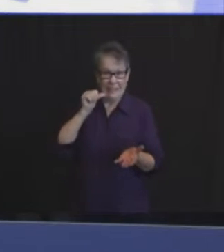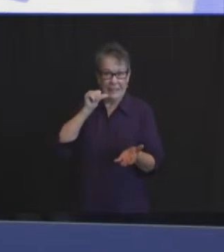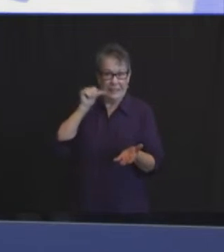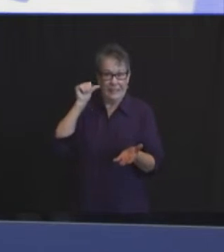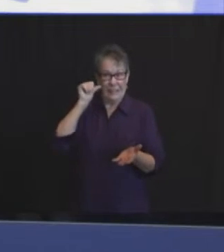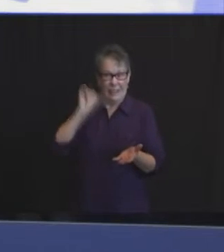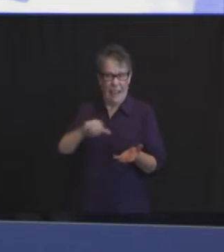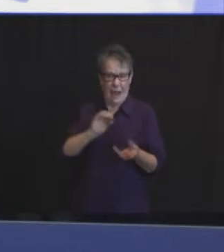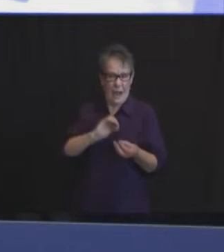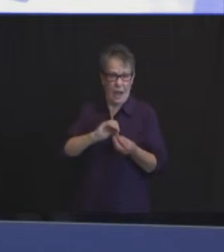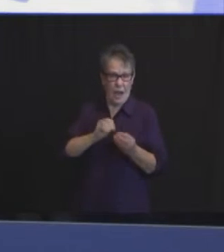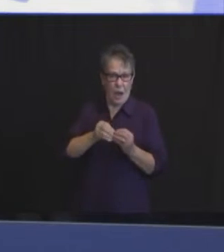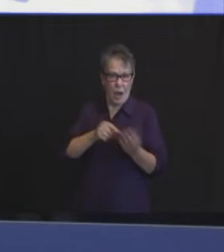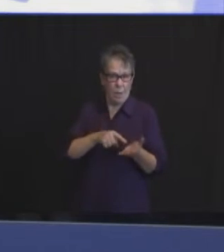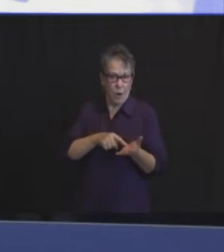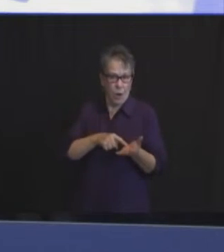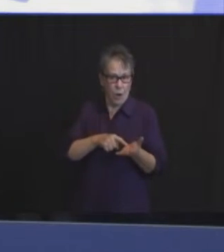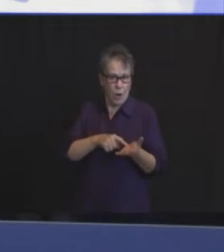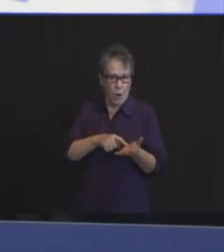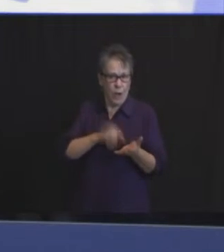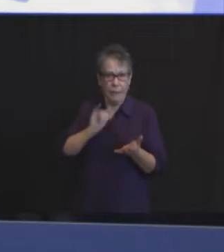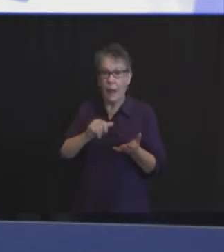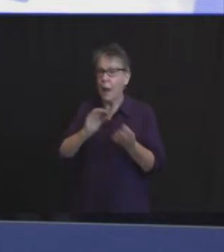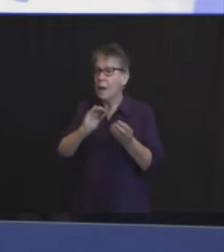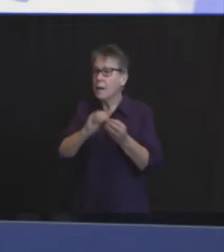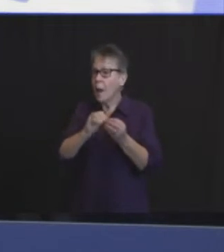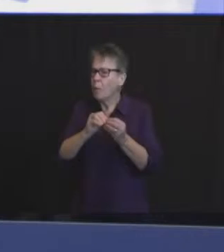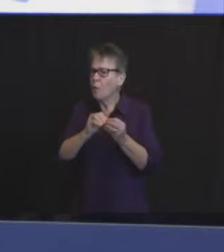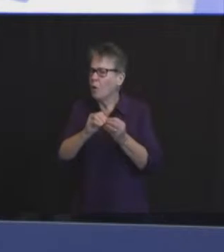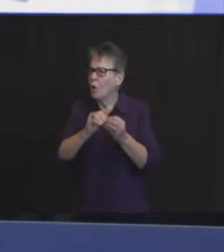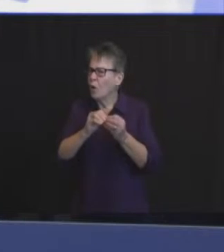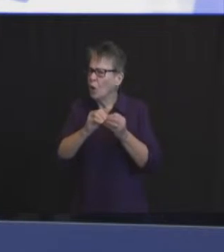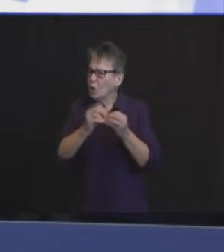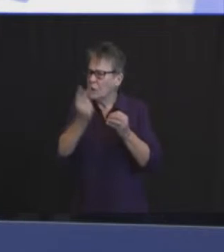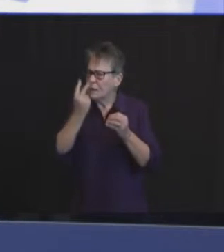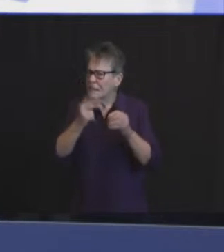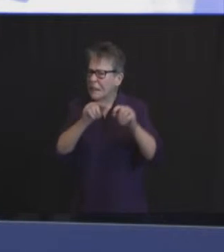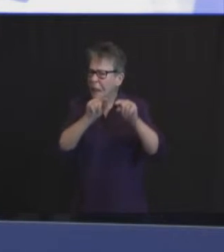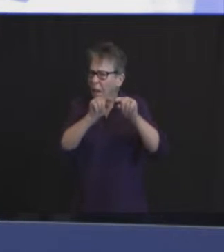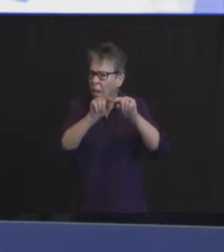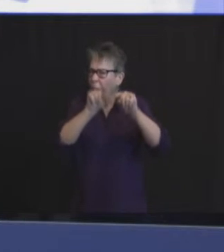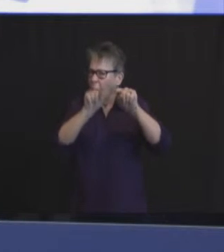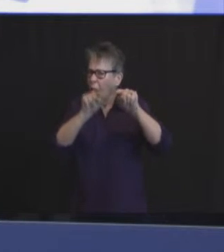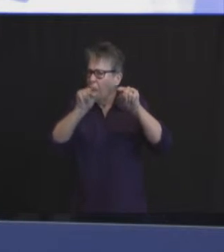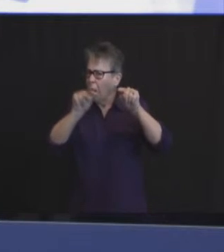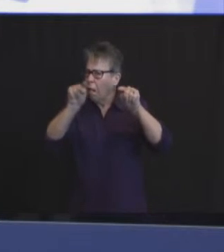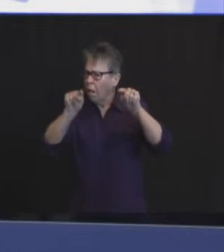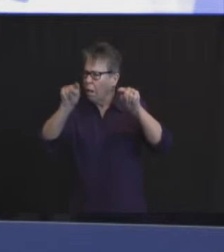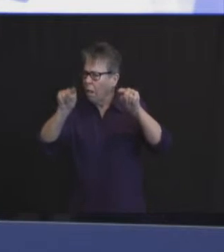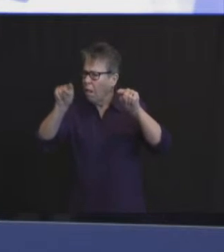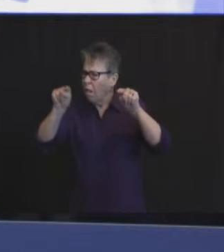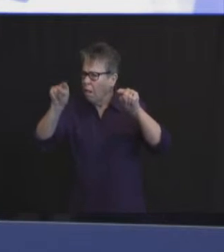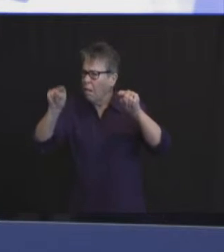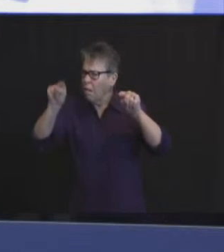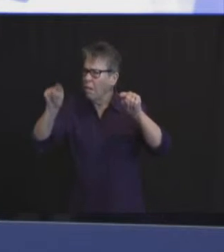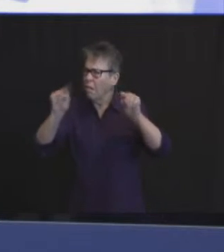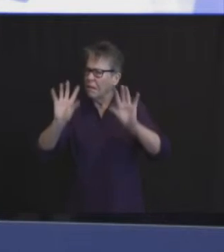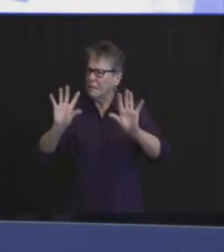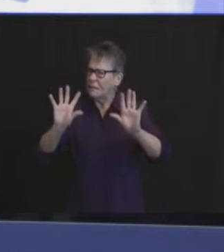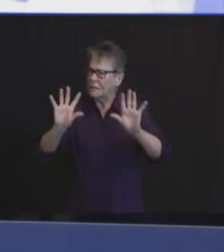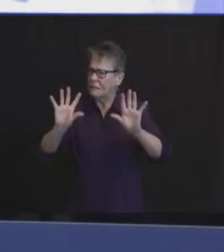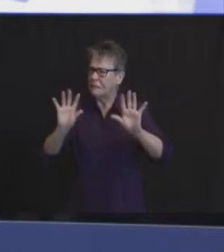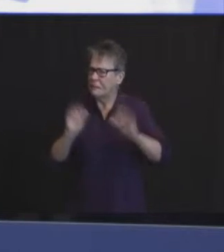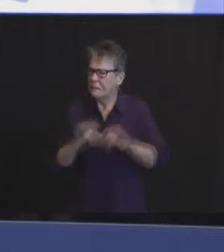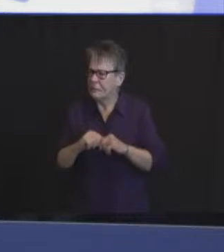staying pretty stable, between 3,500 and 3,700 hospitalizations. There are